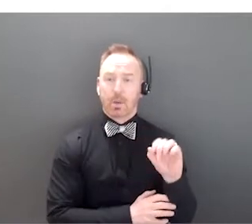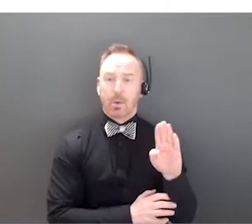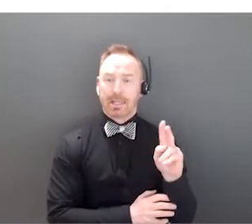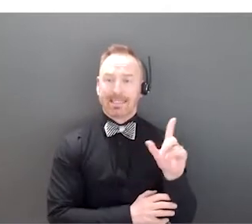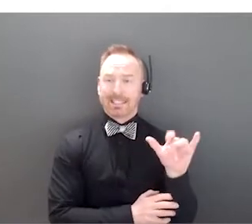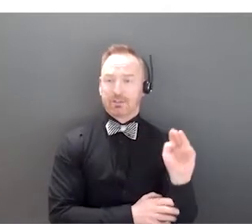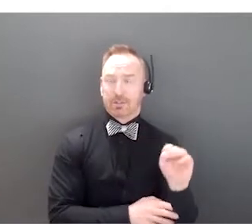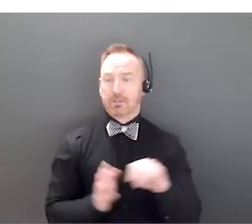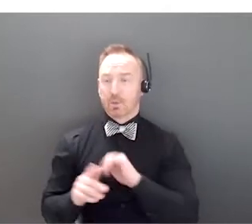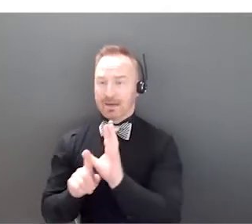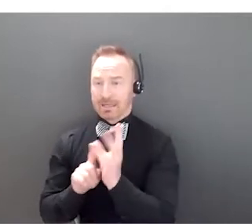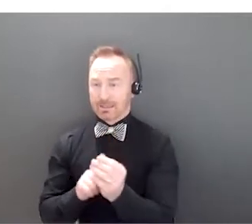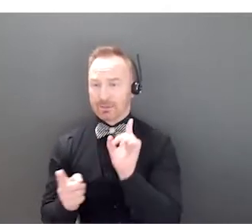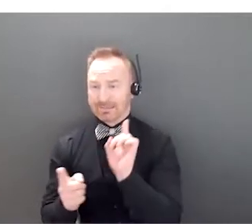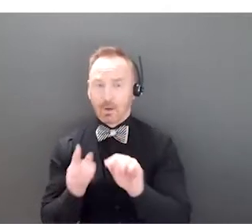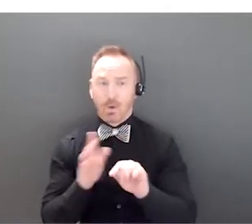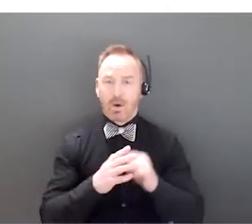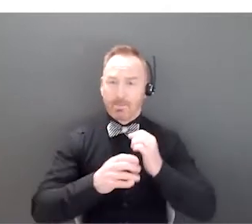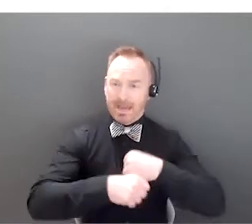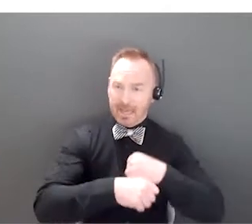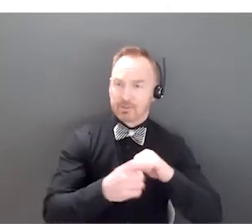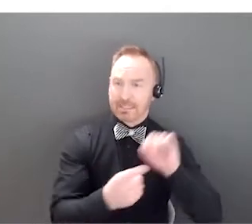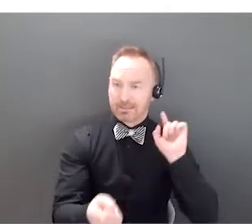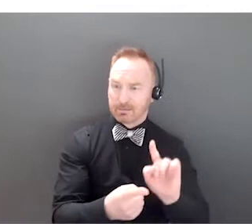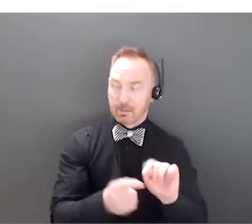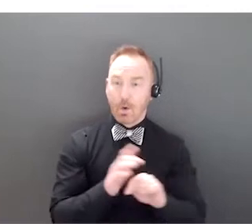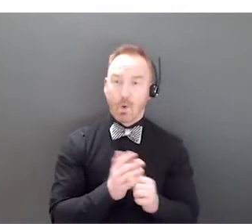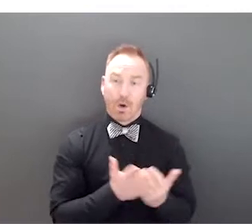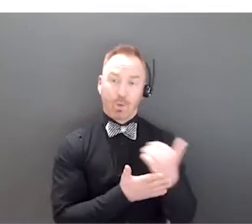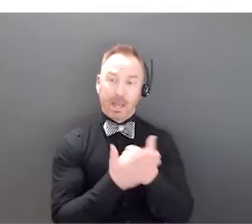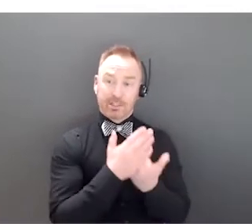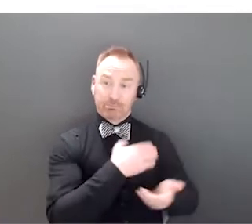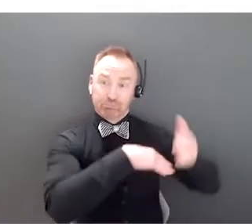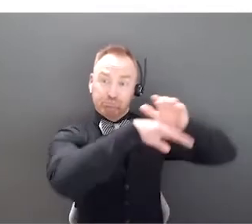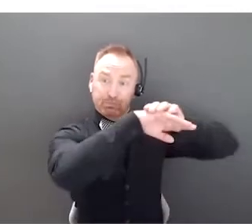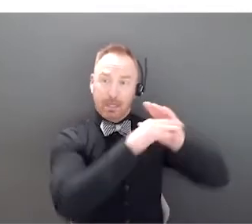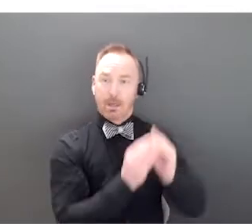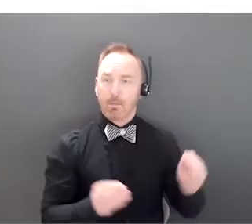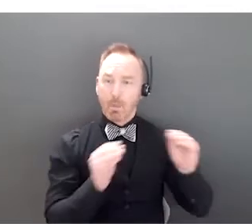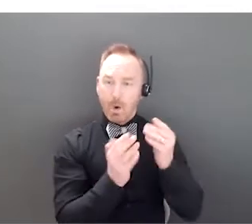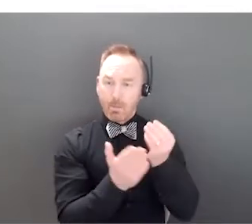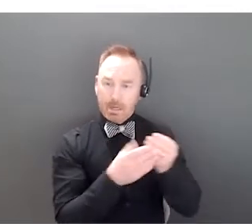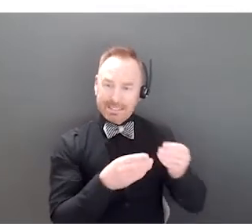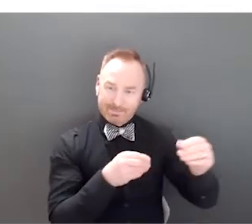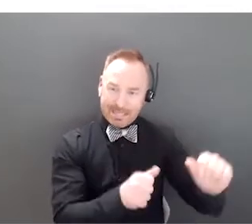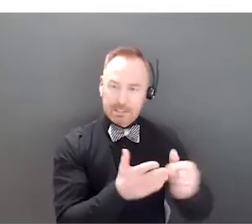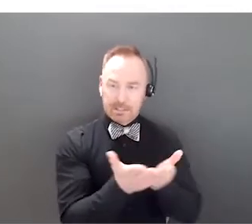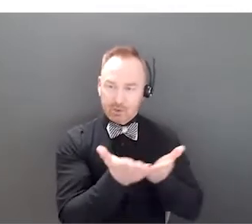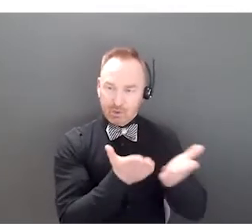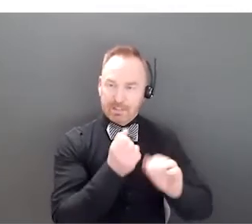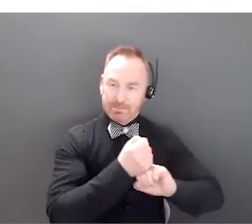manufacturing settings. Also, a rise in wages has meant that people have more money to spend in the service-based economy. So based on these